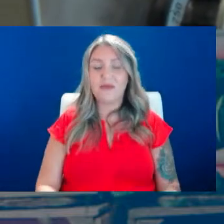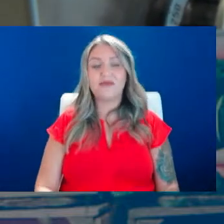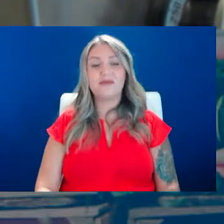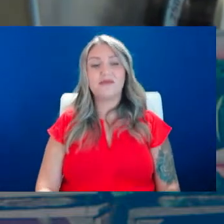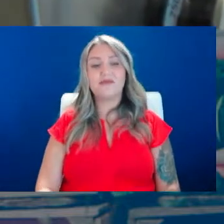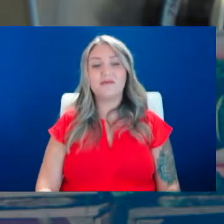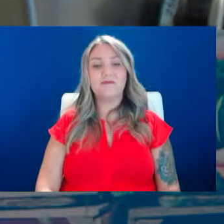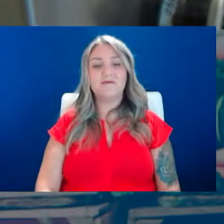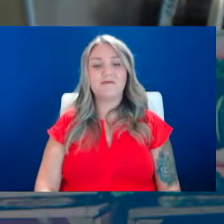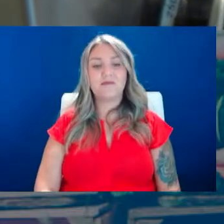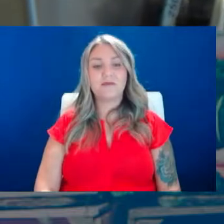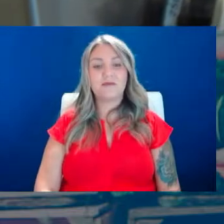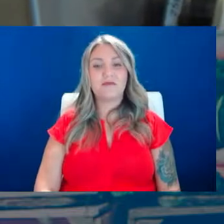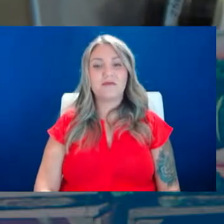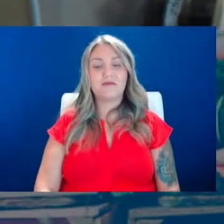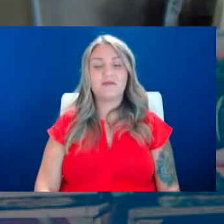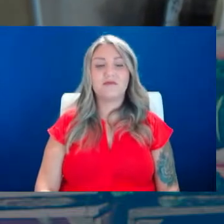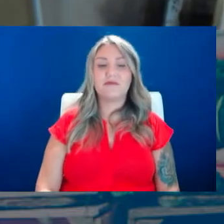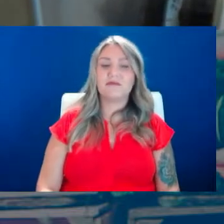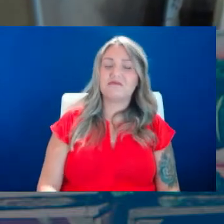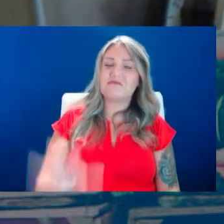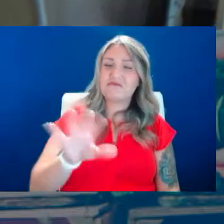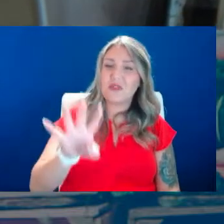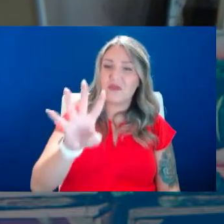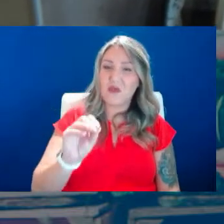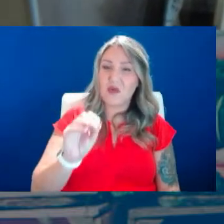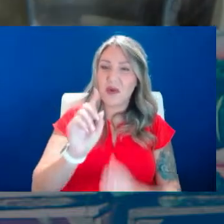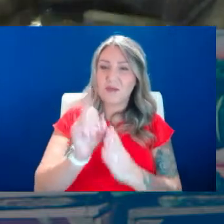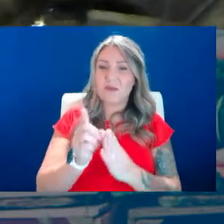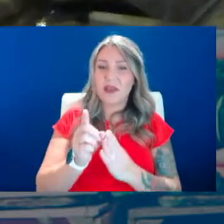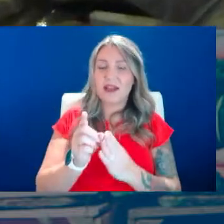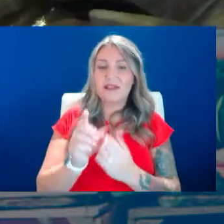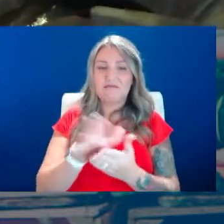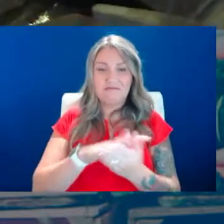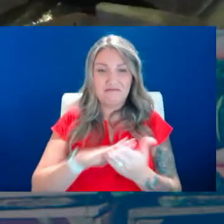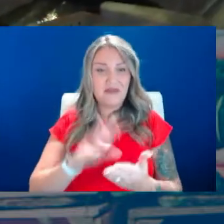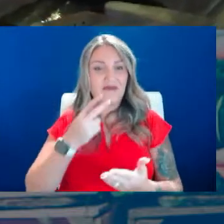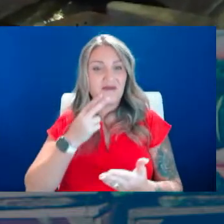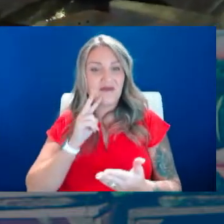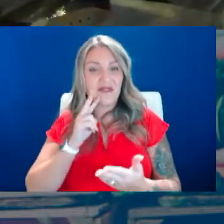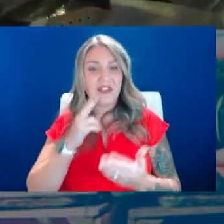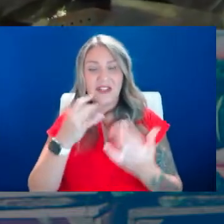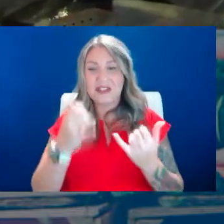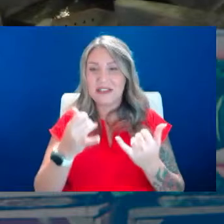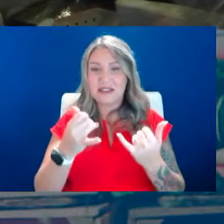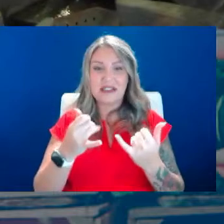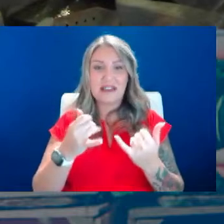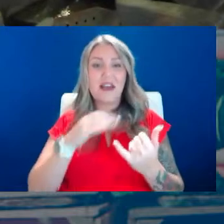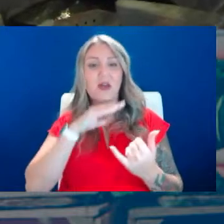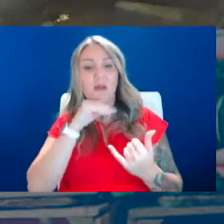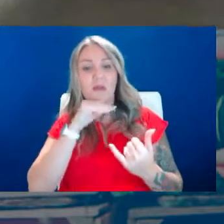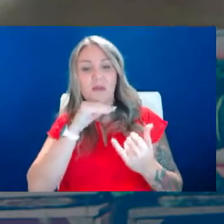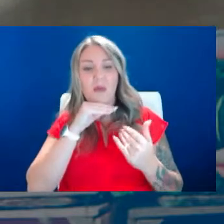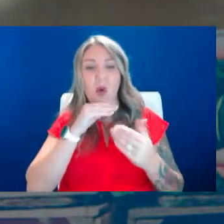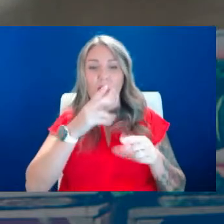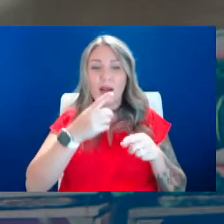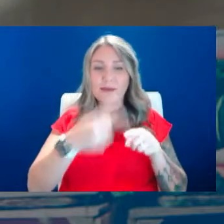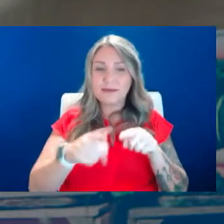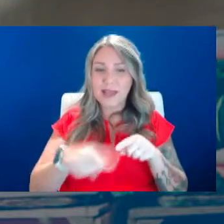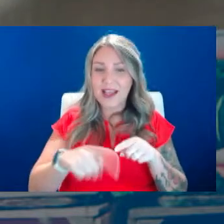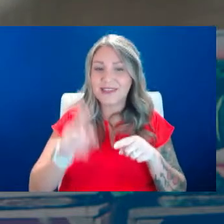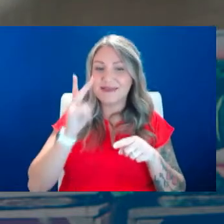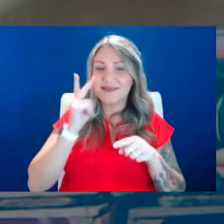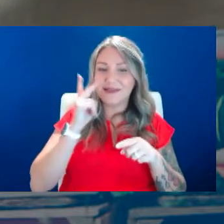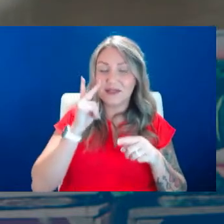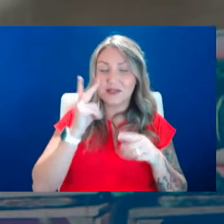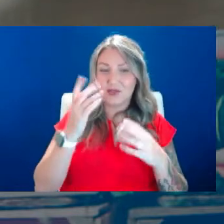roughly 40 minutes. Go ahead and pull out our nice vegetables. Now we'll get the pork sliced up and we'll get this plated up and we'll see where we're going. Now that we've taken